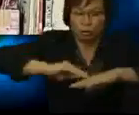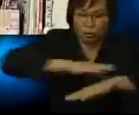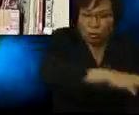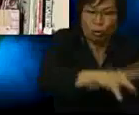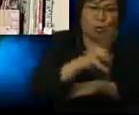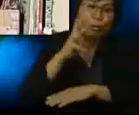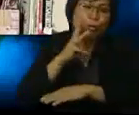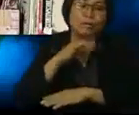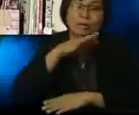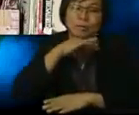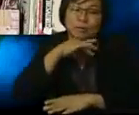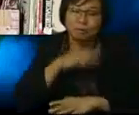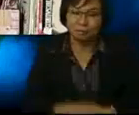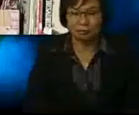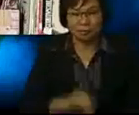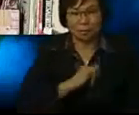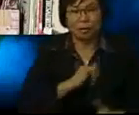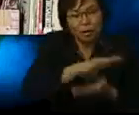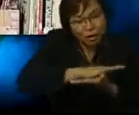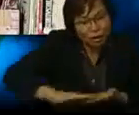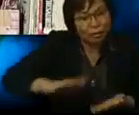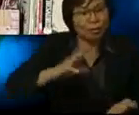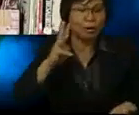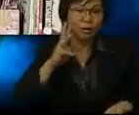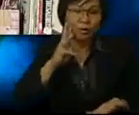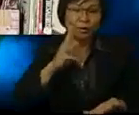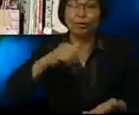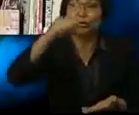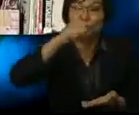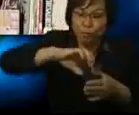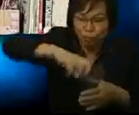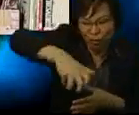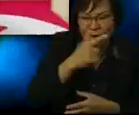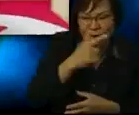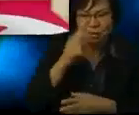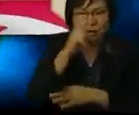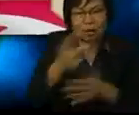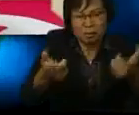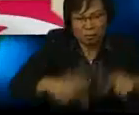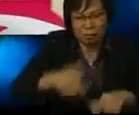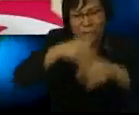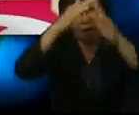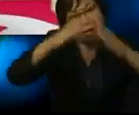pollution? I'm gonna clean my drain pipe soon. I don't want a tsunami to hit my house this time.